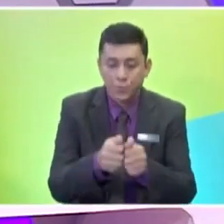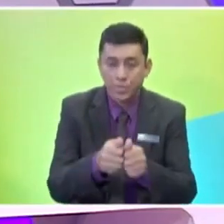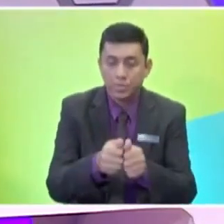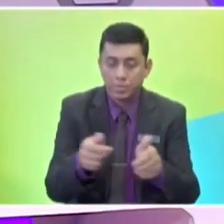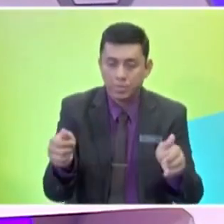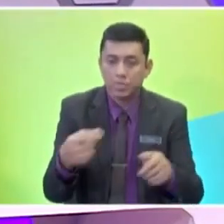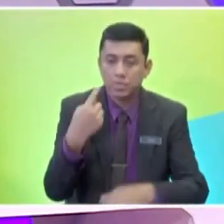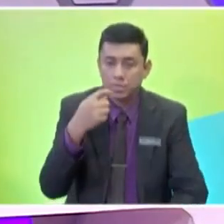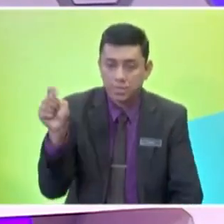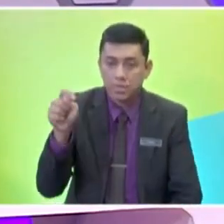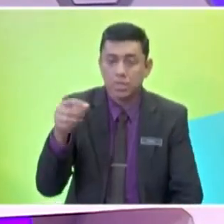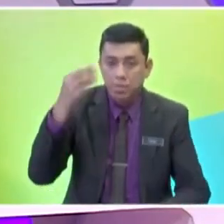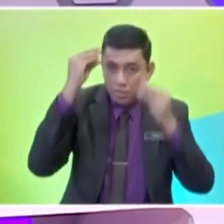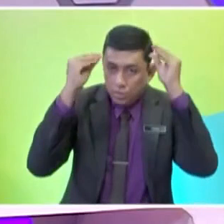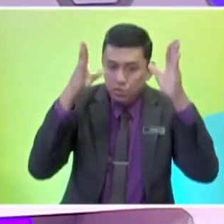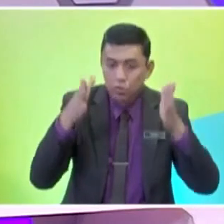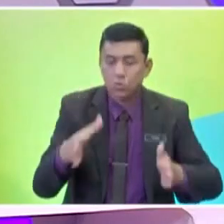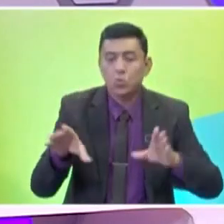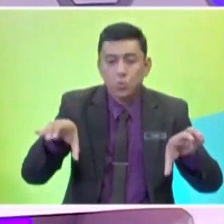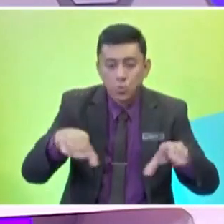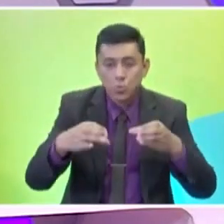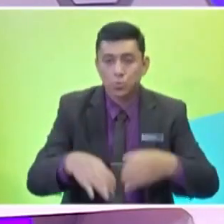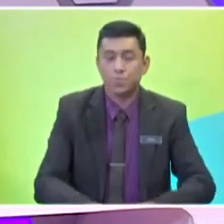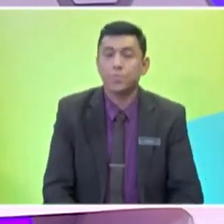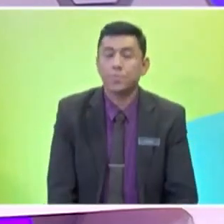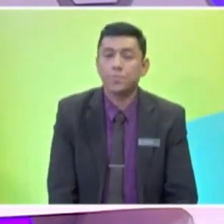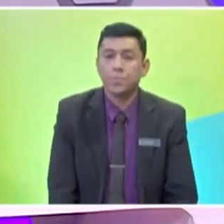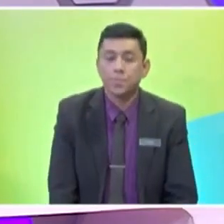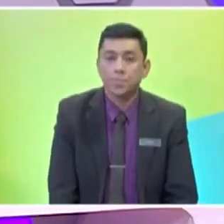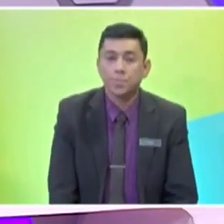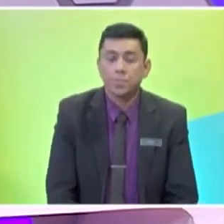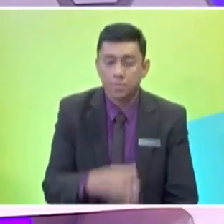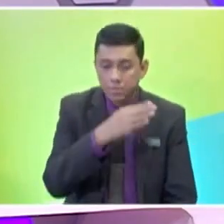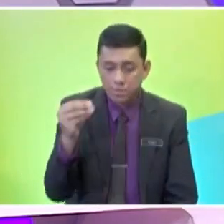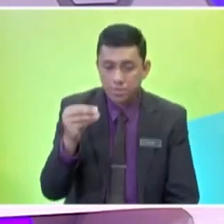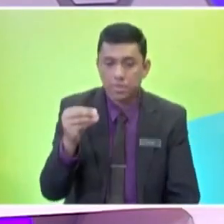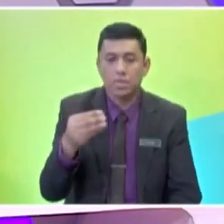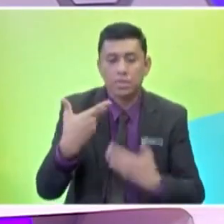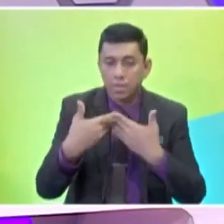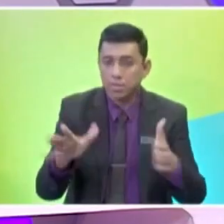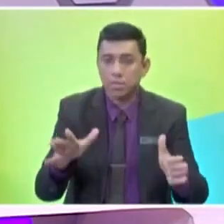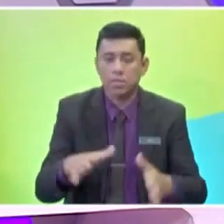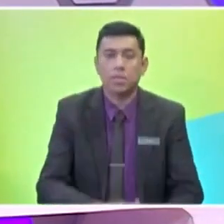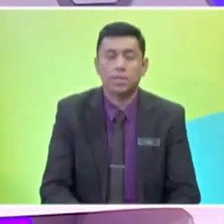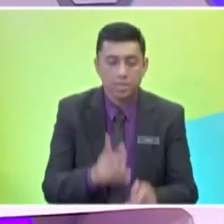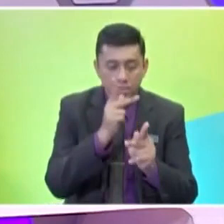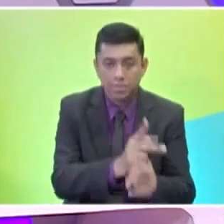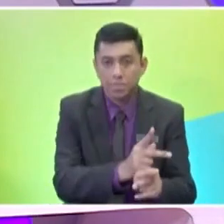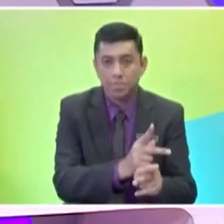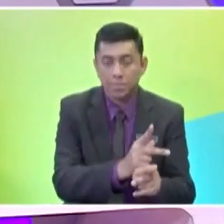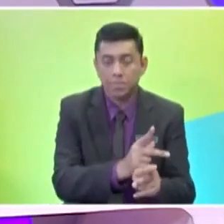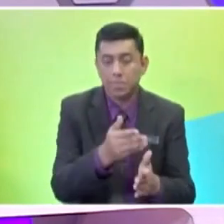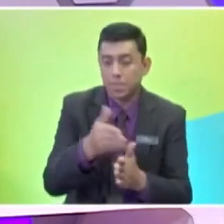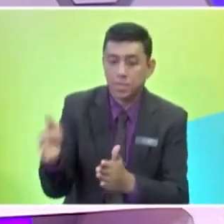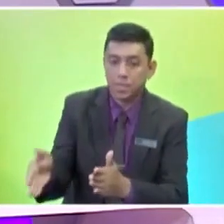you can use wiggly eyes and paste it here. Okay. Okay, and then once done, keep it aside. Okay.